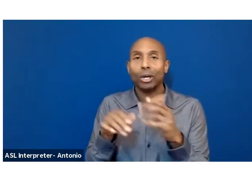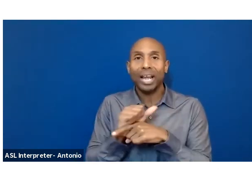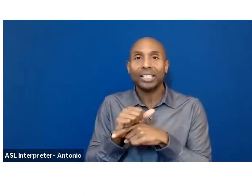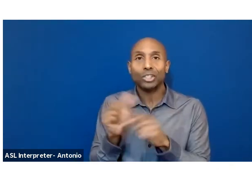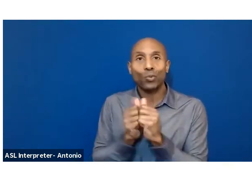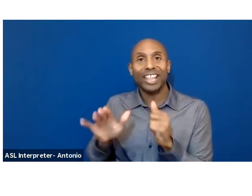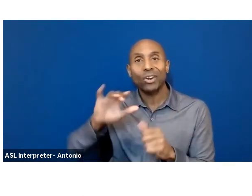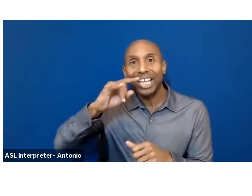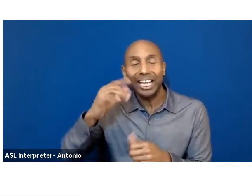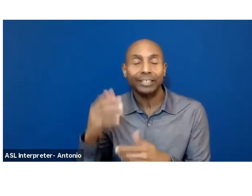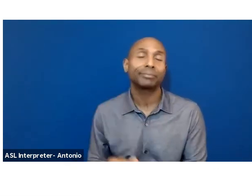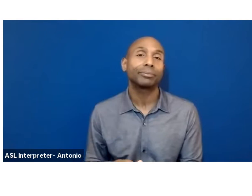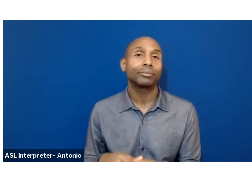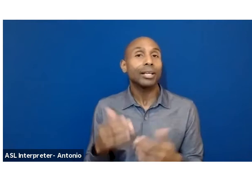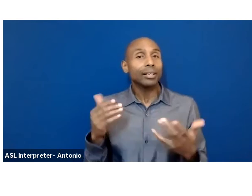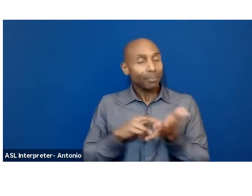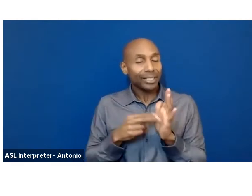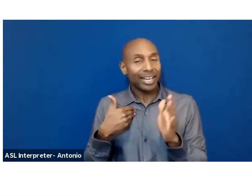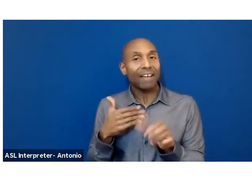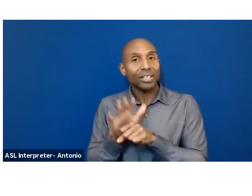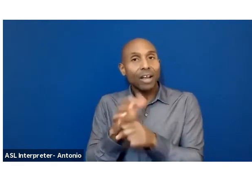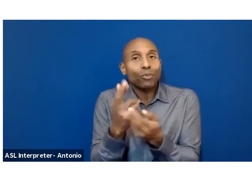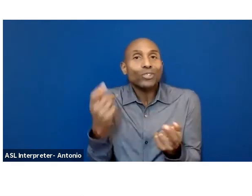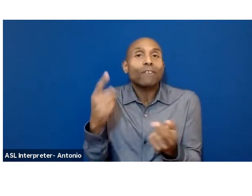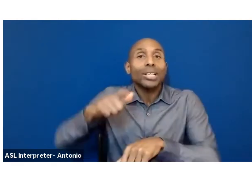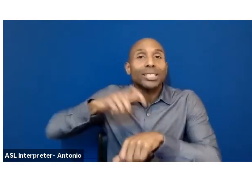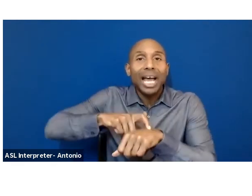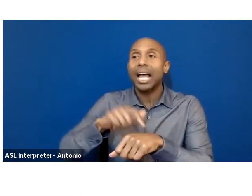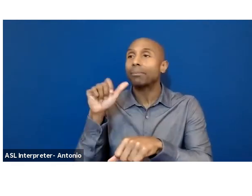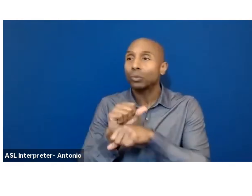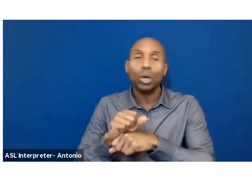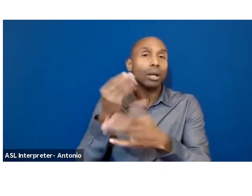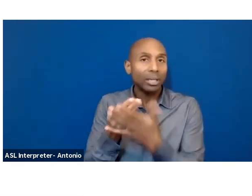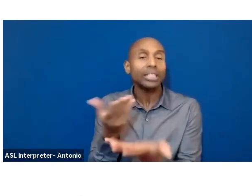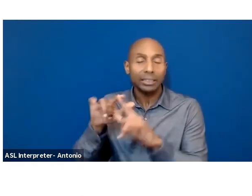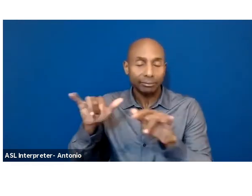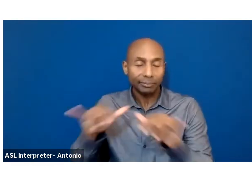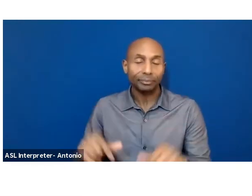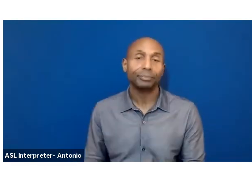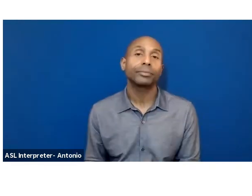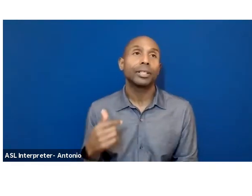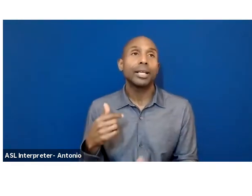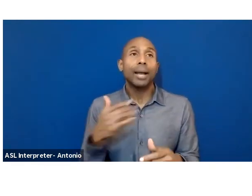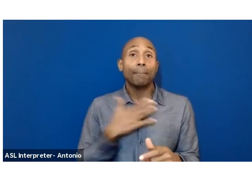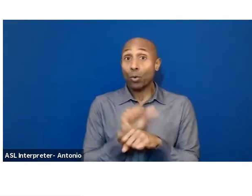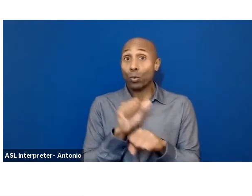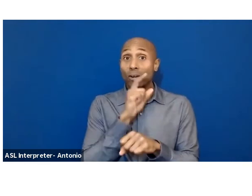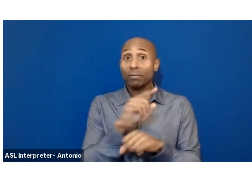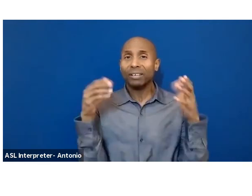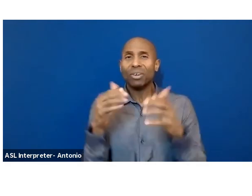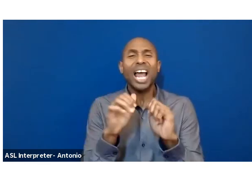my work is really thinking about how to reimagine and how to critique what we mean